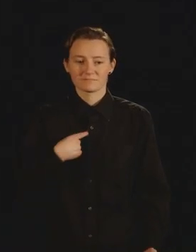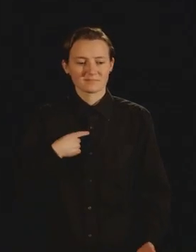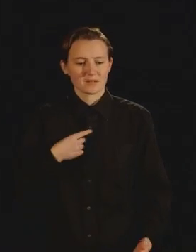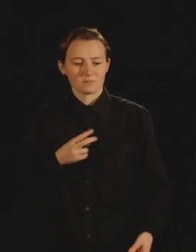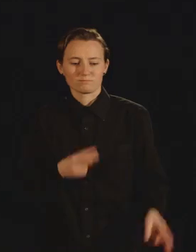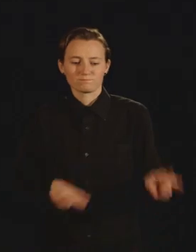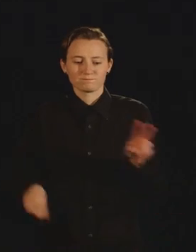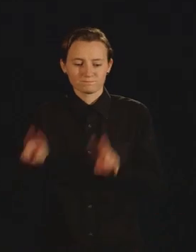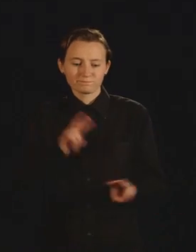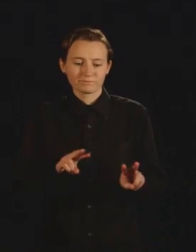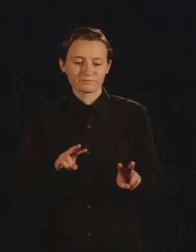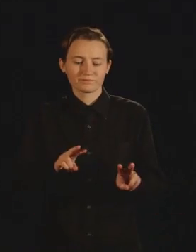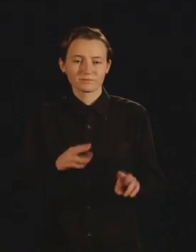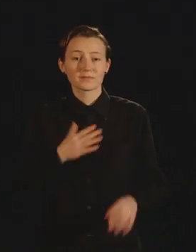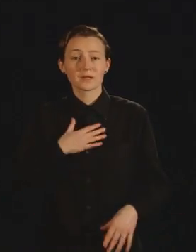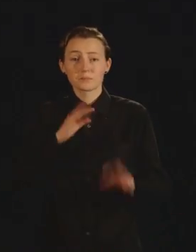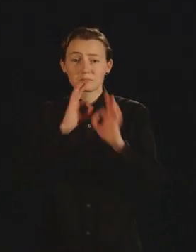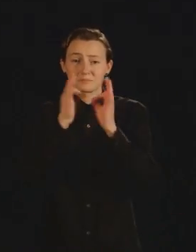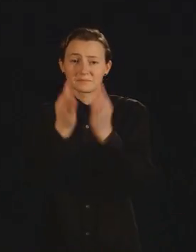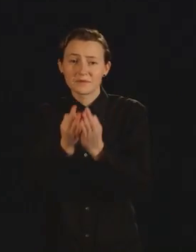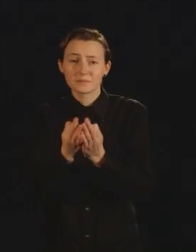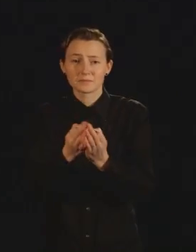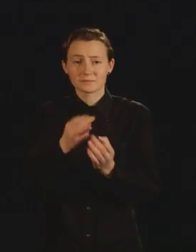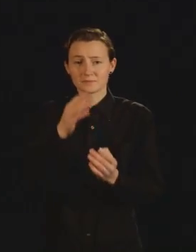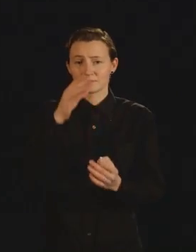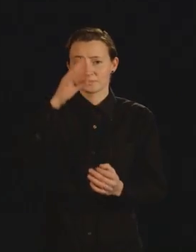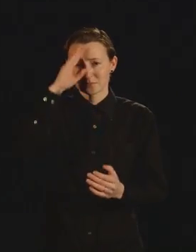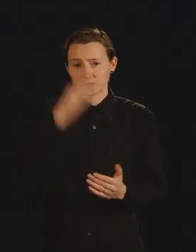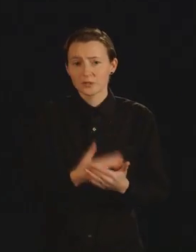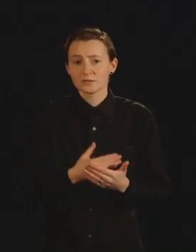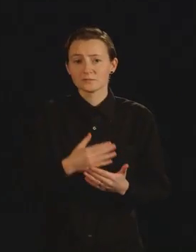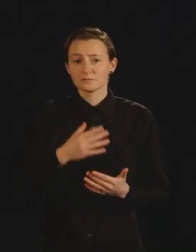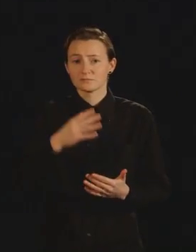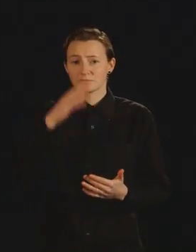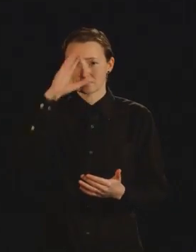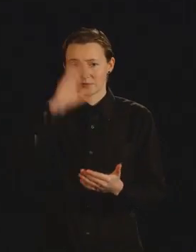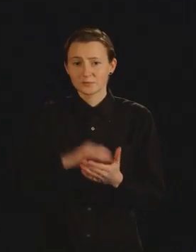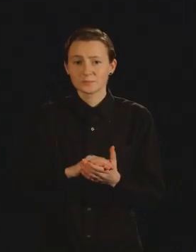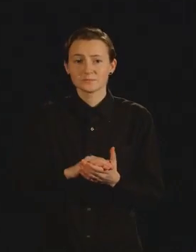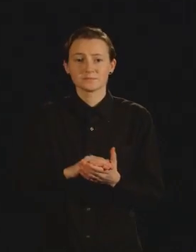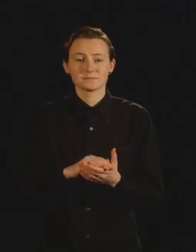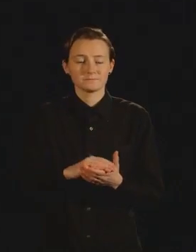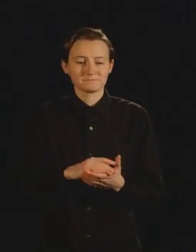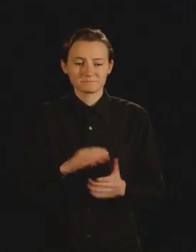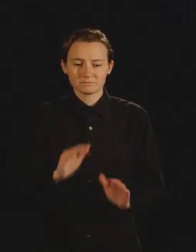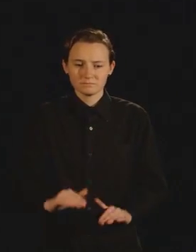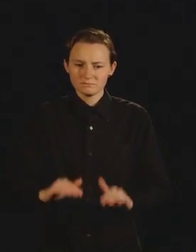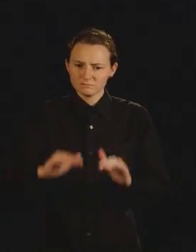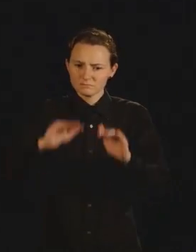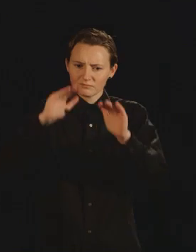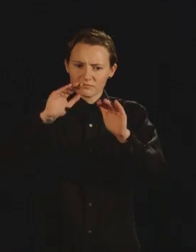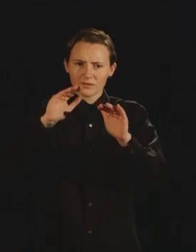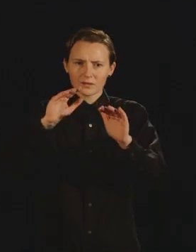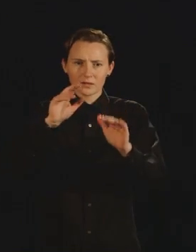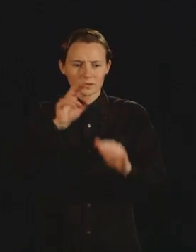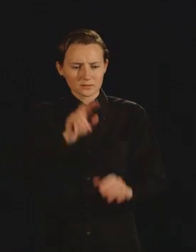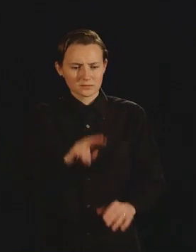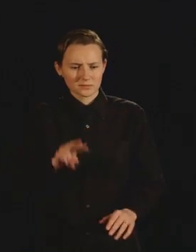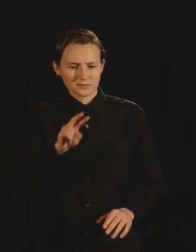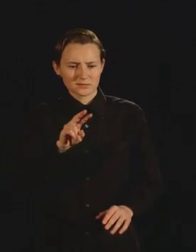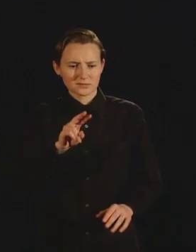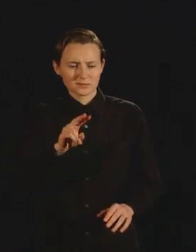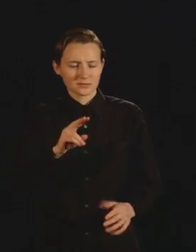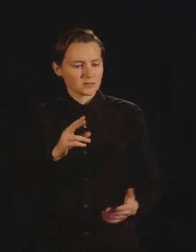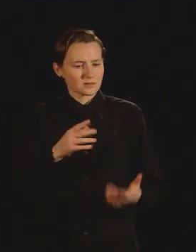Now, I've had front row seats to the tensions facing men with the men that I love. I've watched my now adult sons struggle